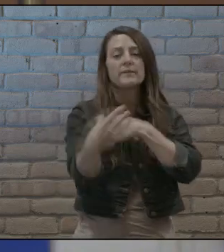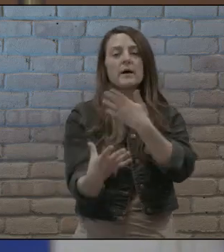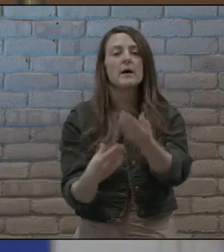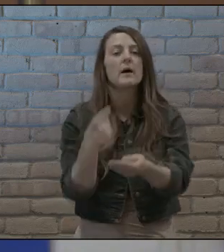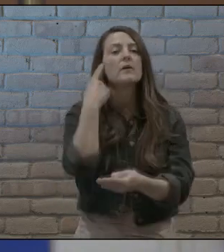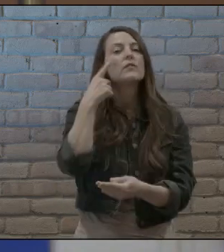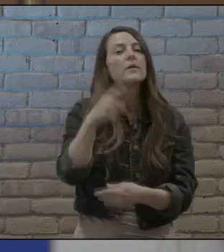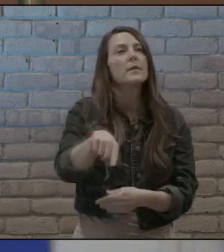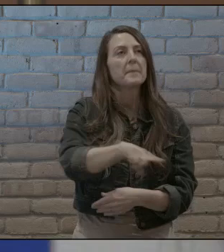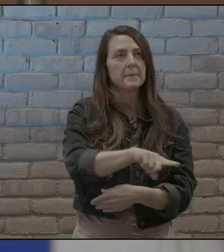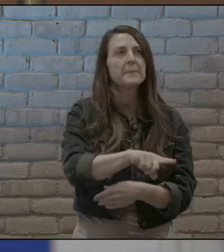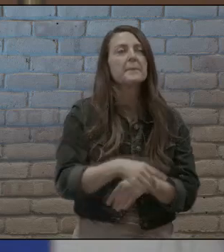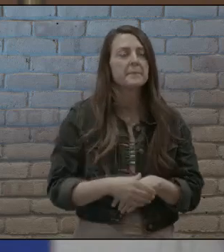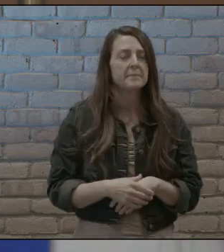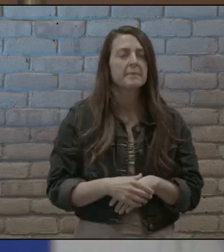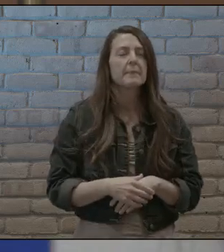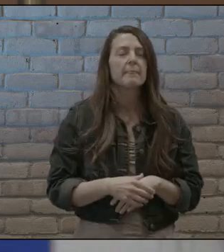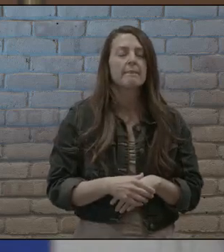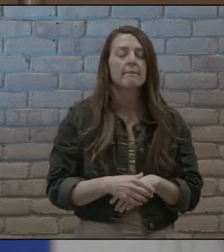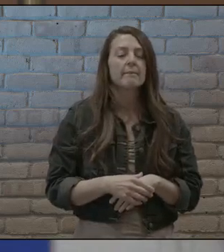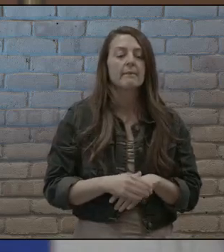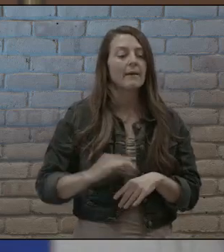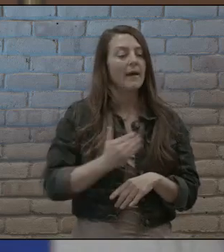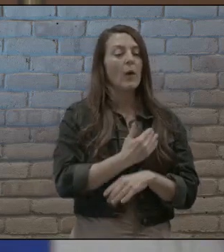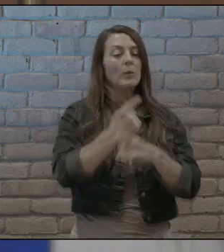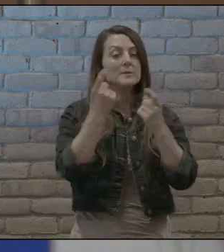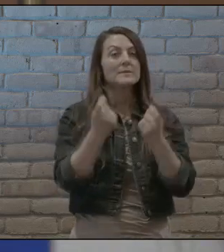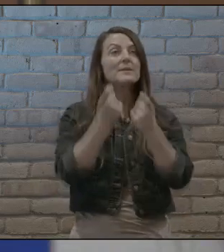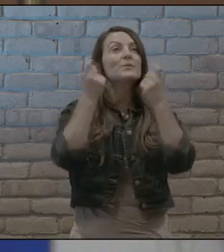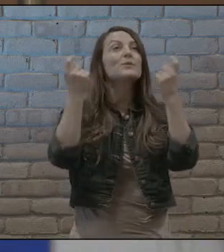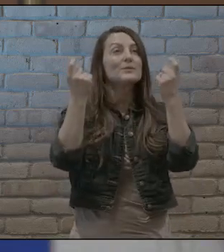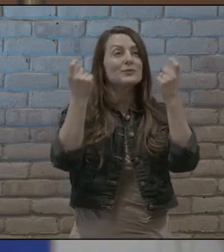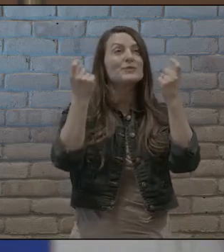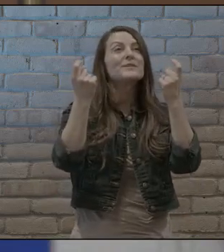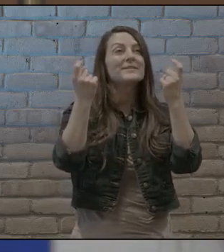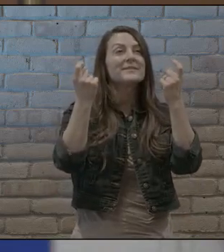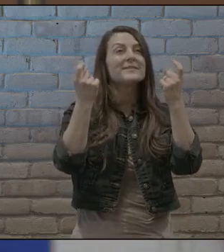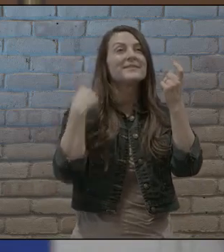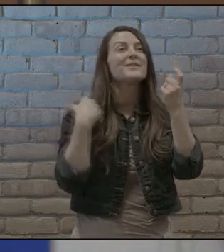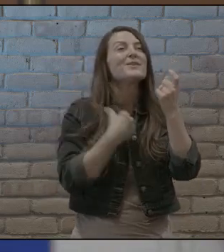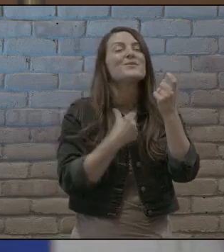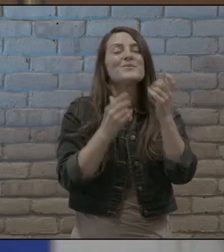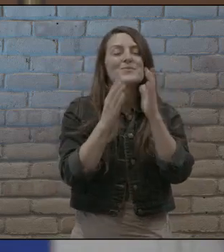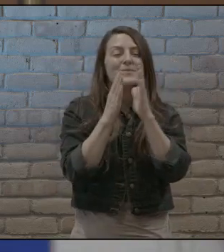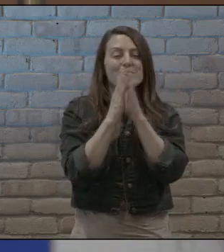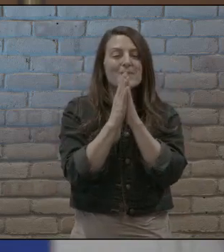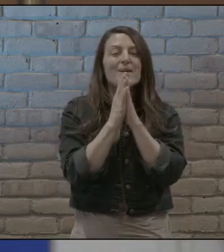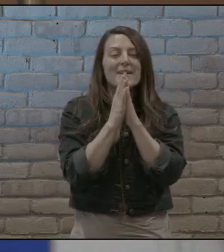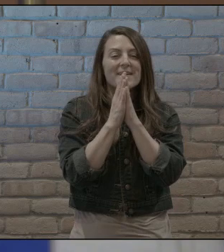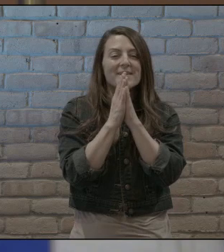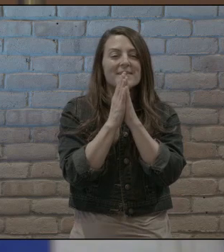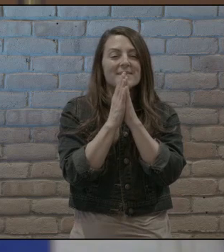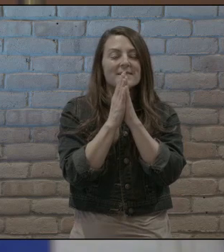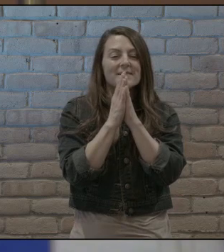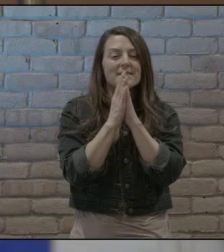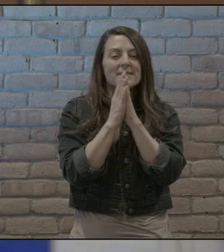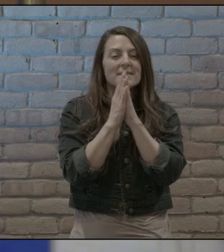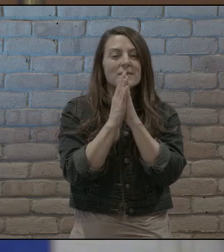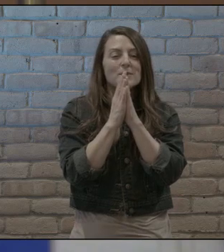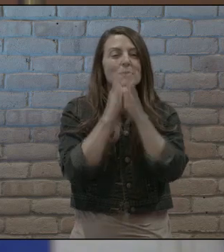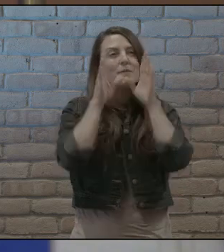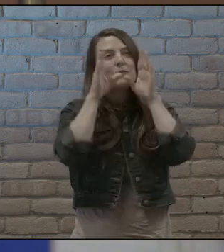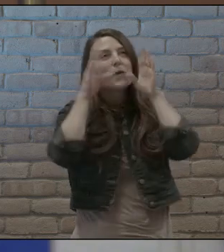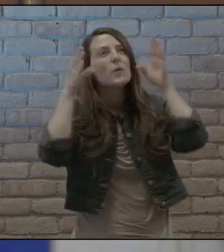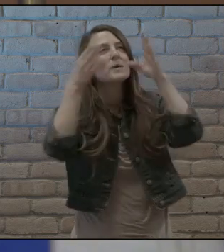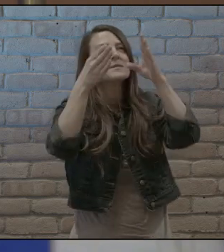God, and that our celebration would be of the coming of